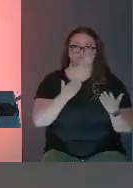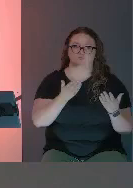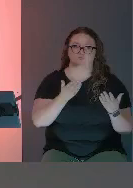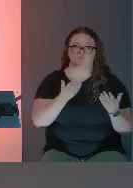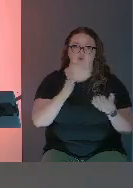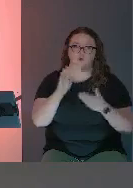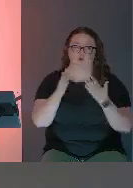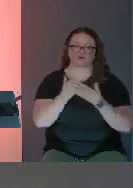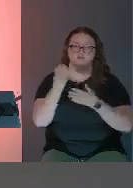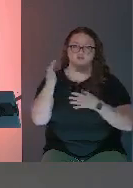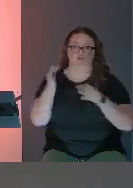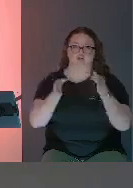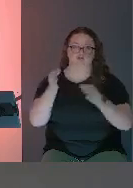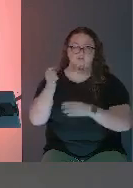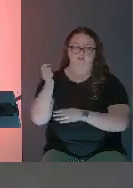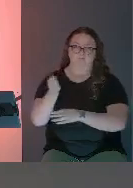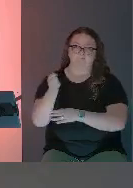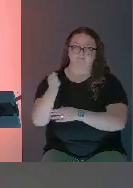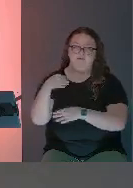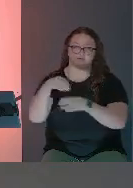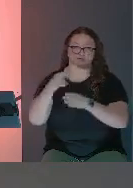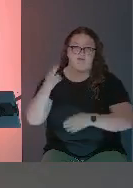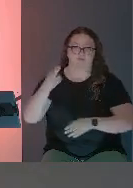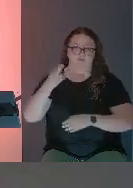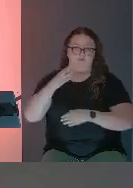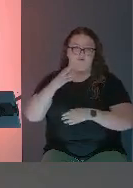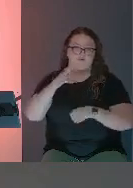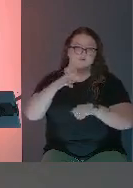into the life and into the history of the nation of Israel.